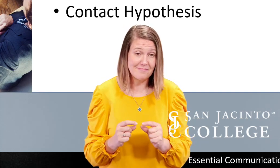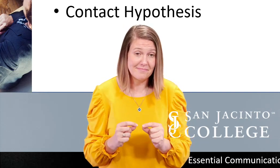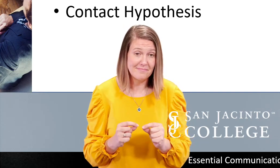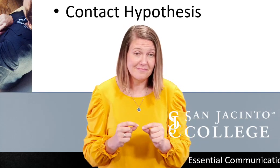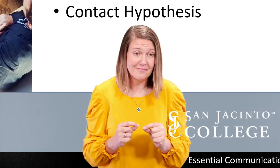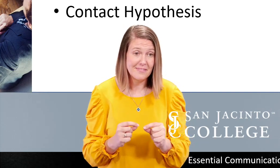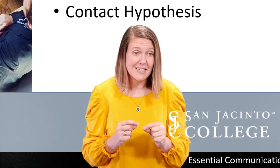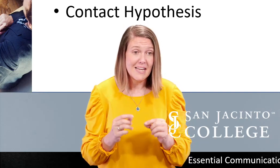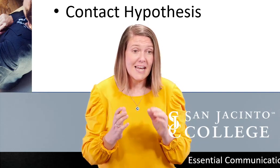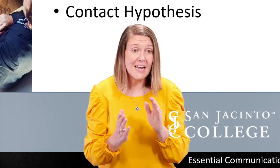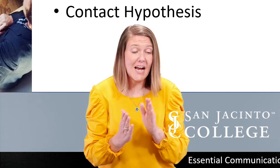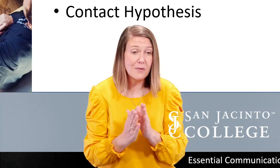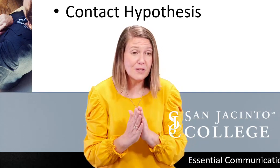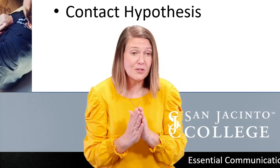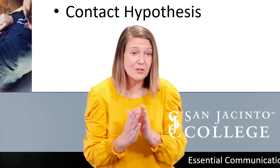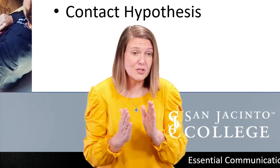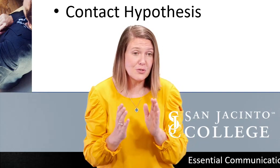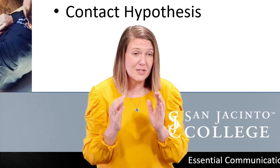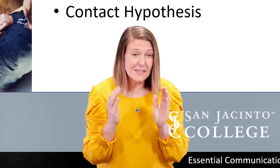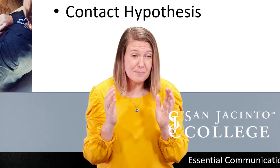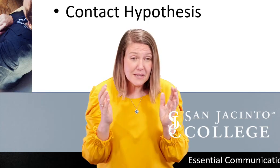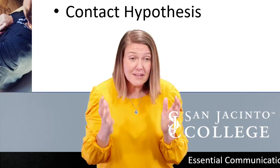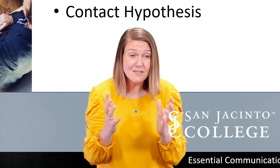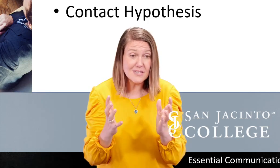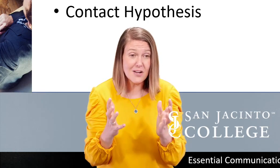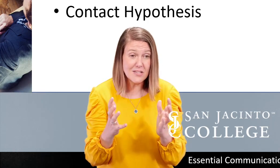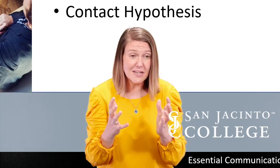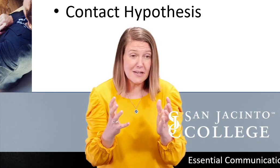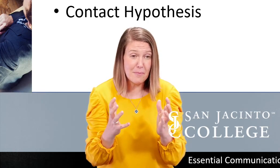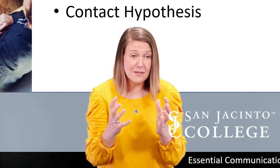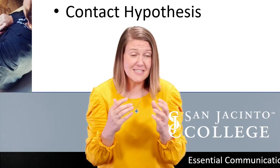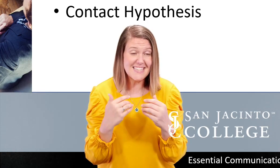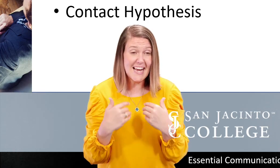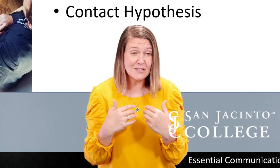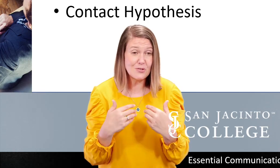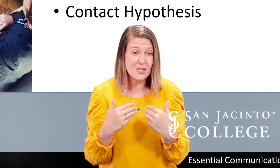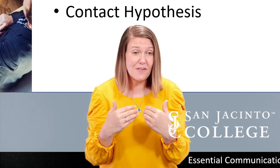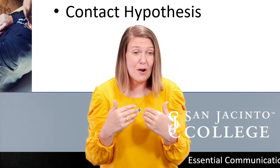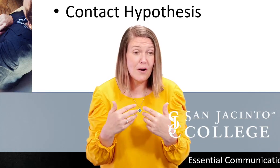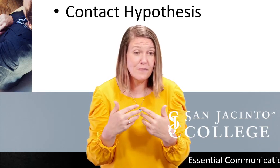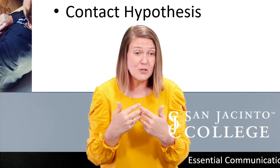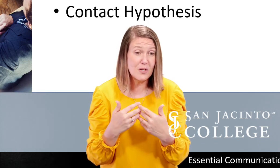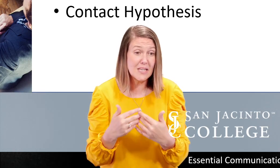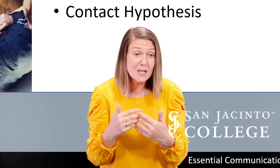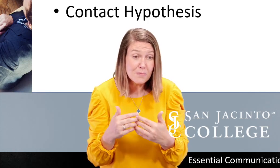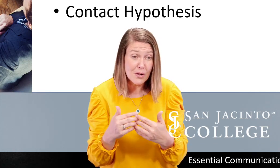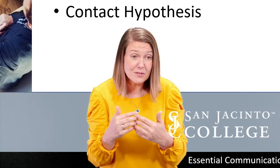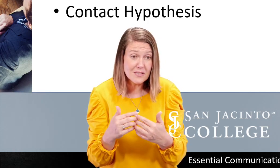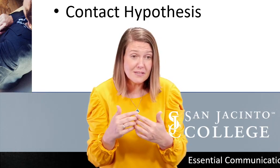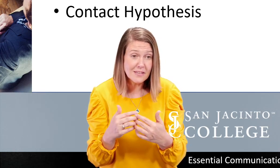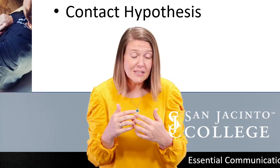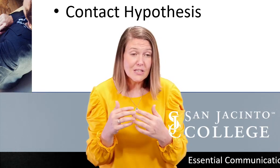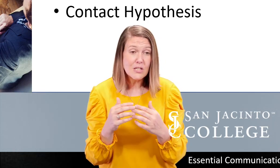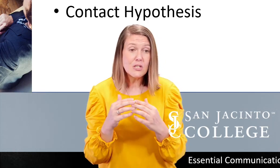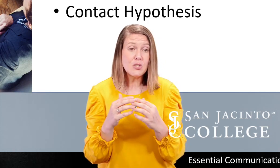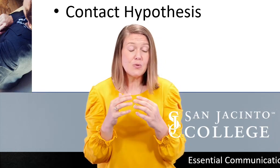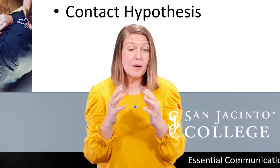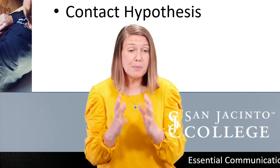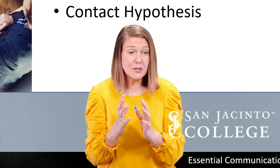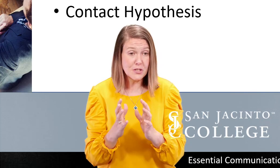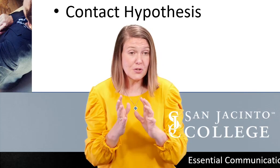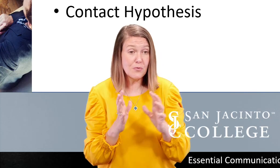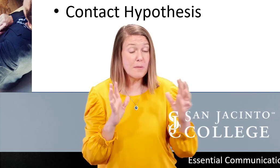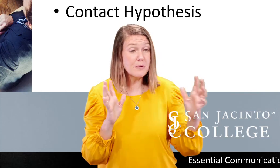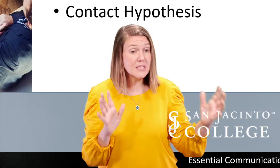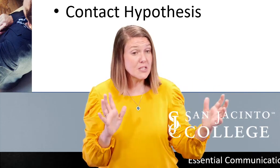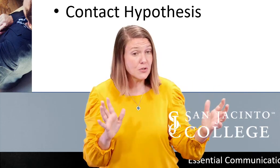close. And I would encourage you, because of this contact hypothesis, ask yourself, how often do I get up close to a